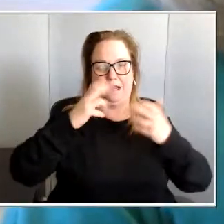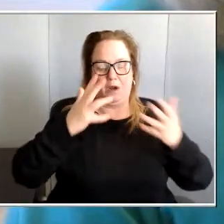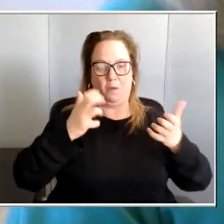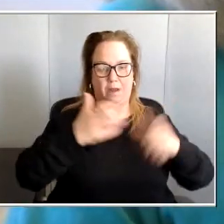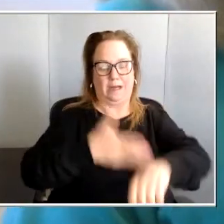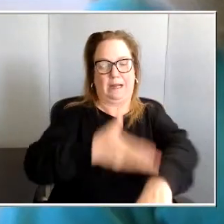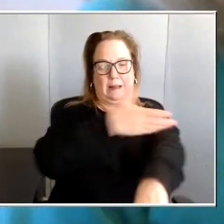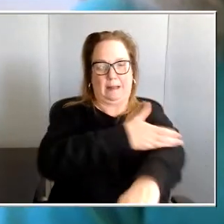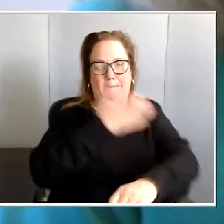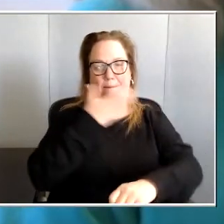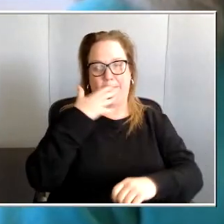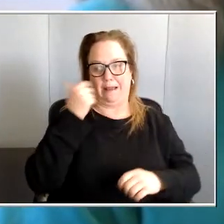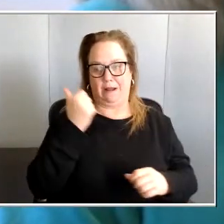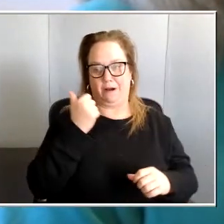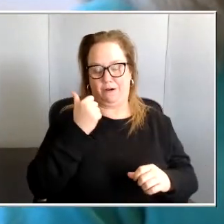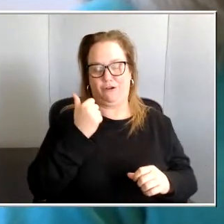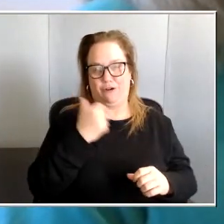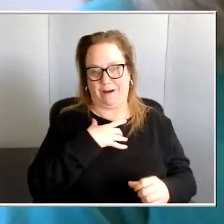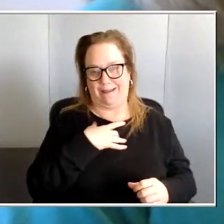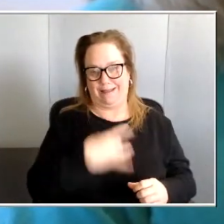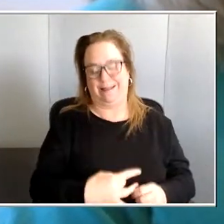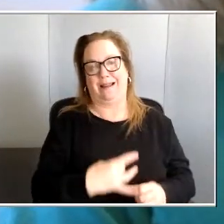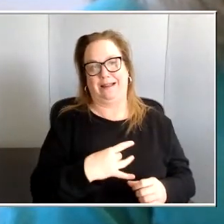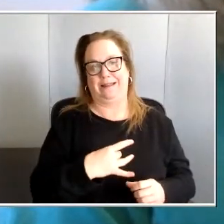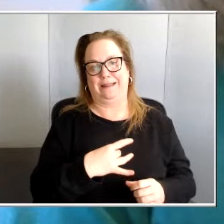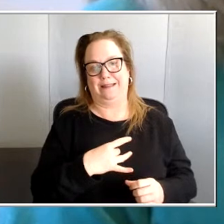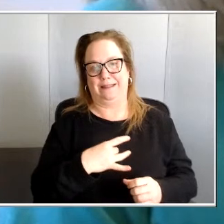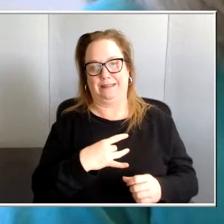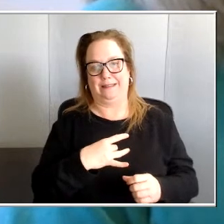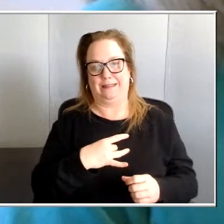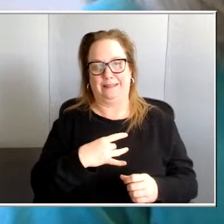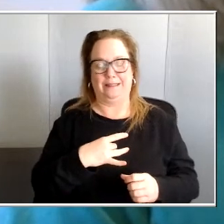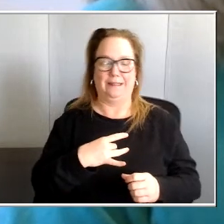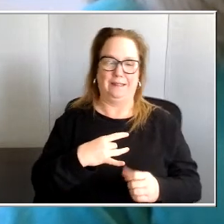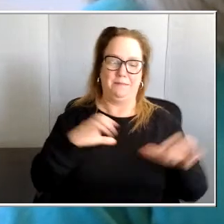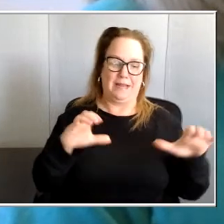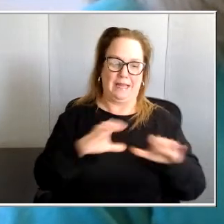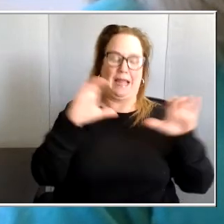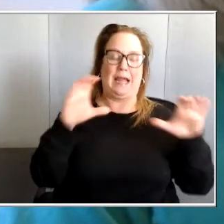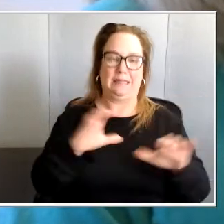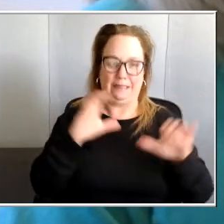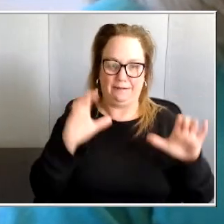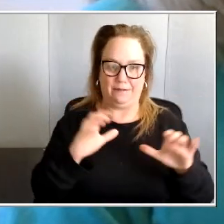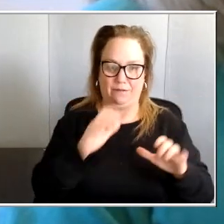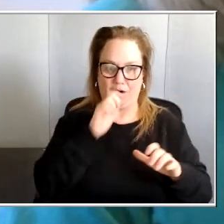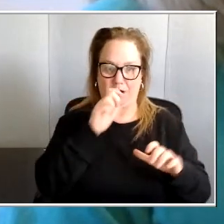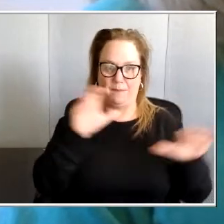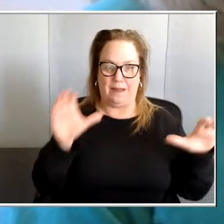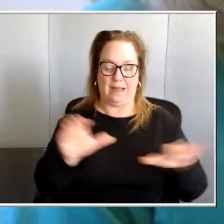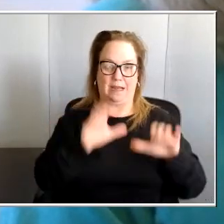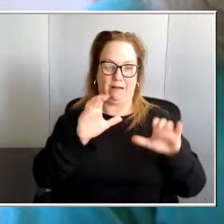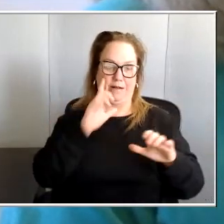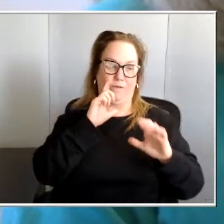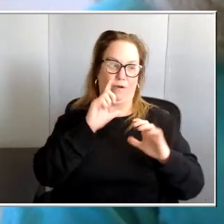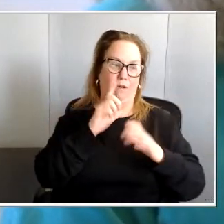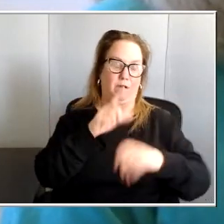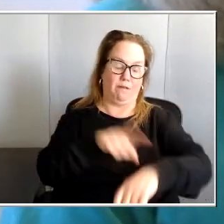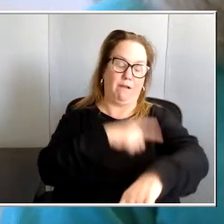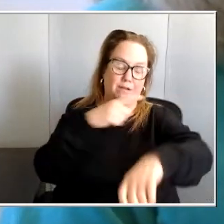better. I liked the I don't know, being active, especially for not being active for so long.